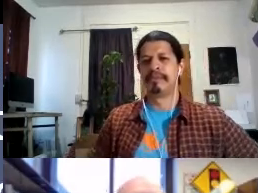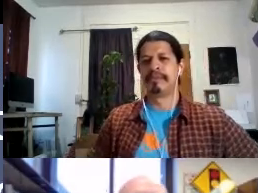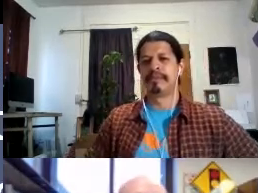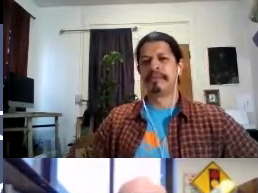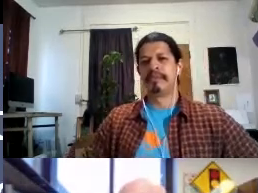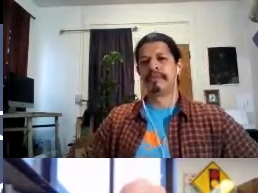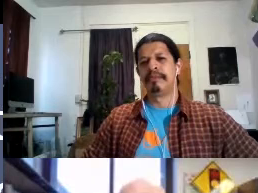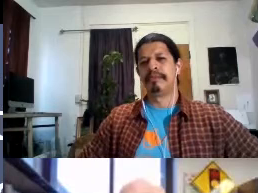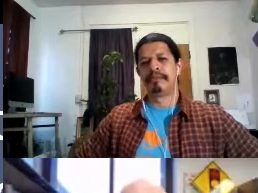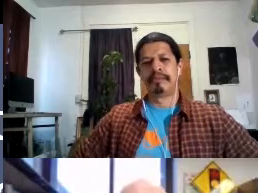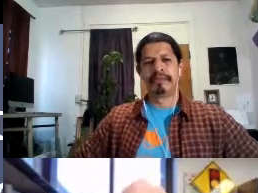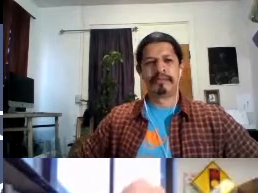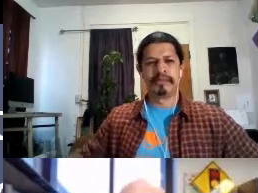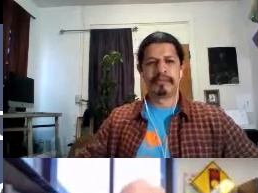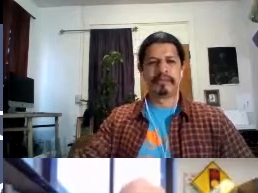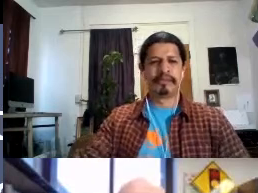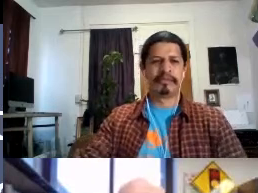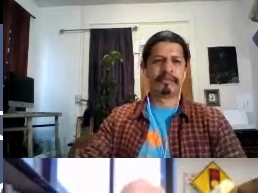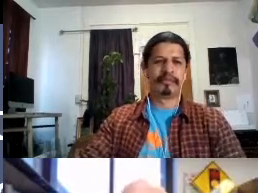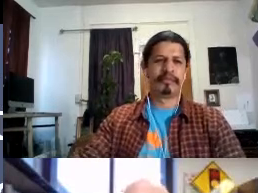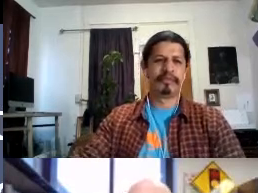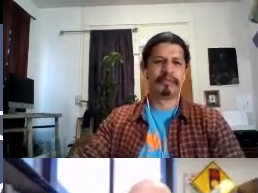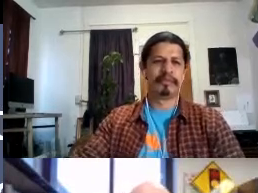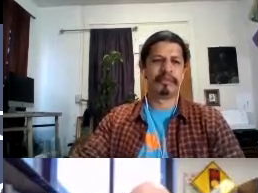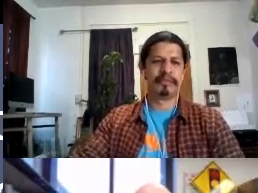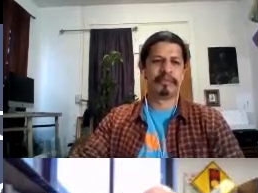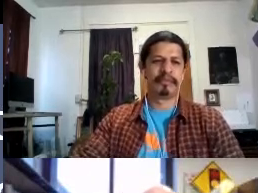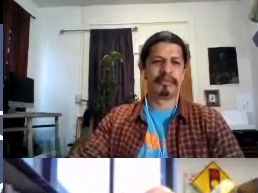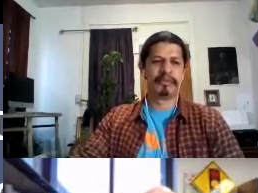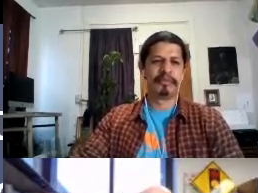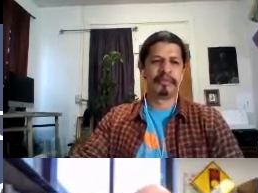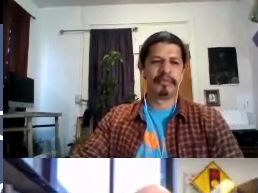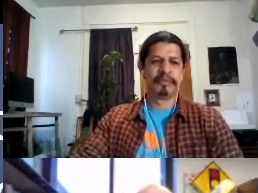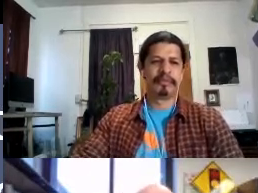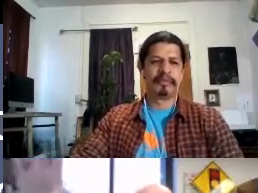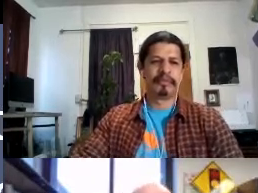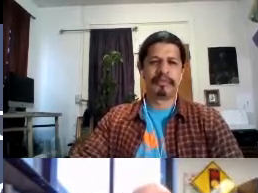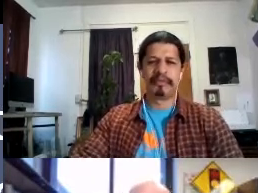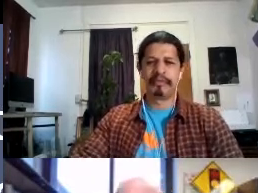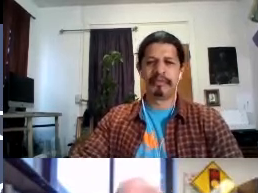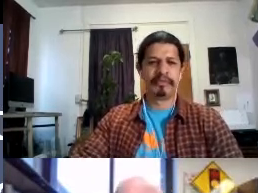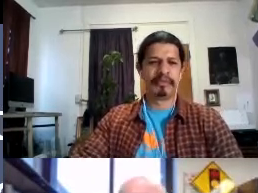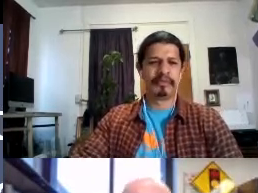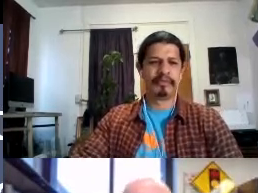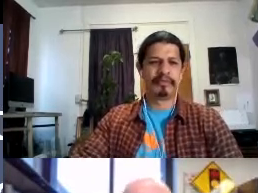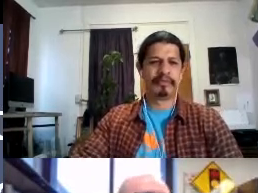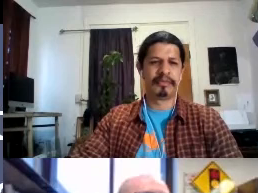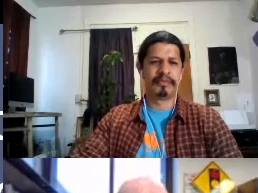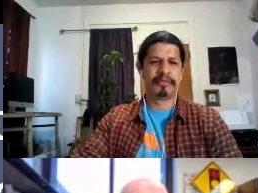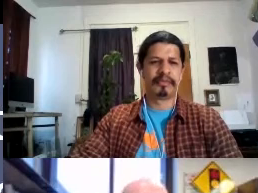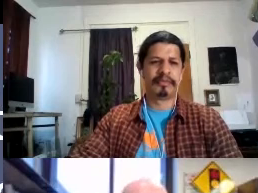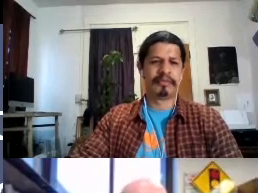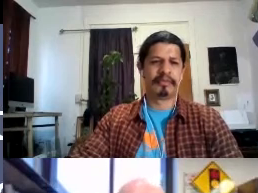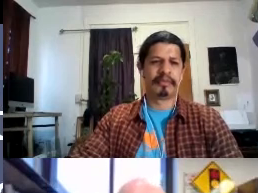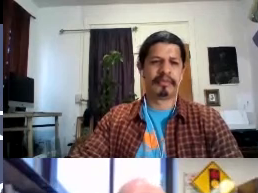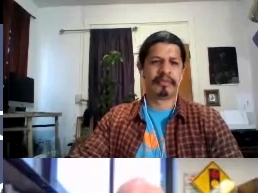Well, right now, we are not looking. Yeah, we're not looking to make any major vehicular conversions right now. So no, any one ways will